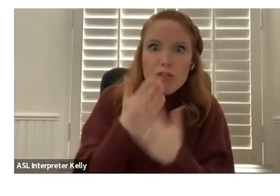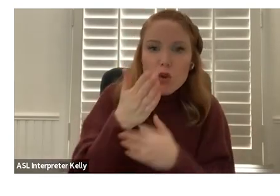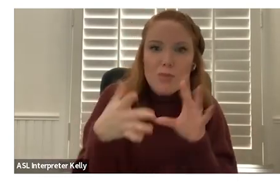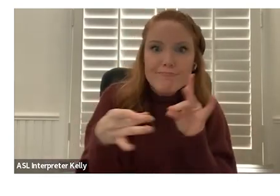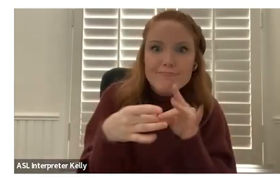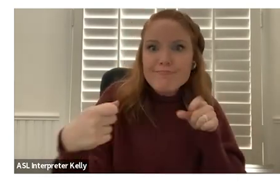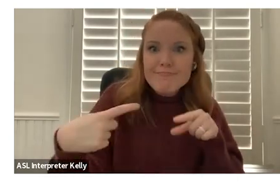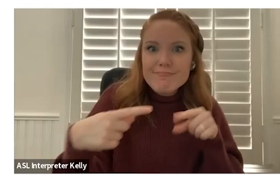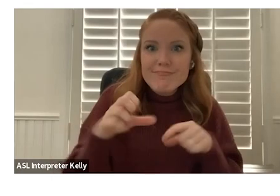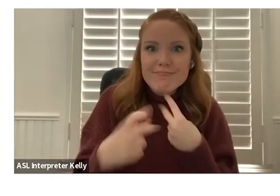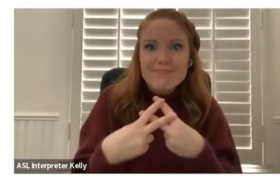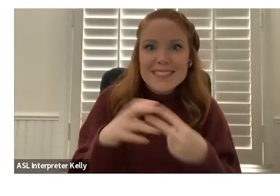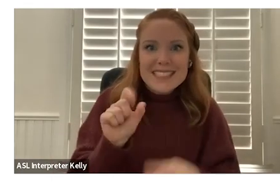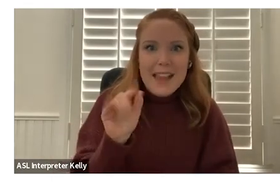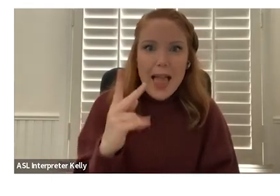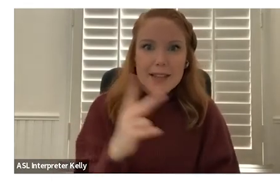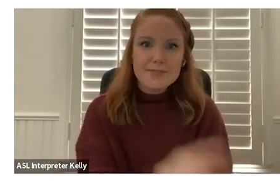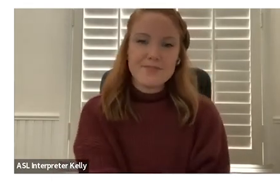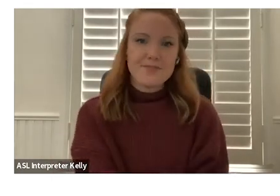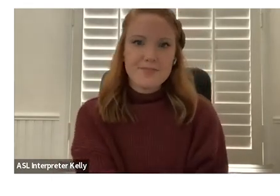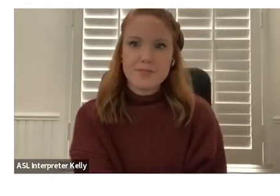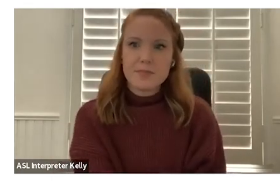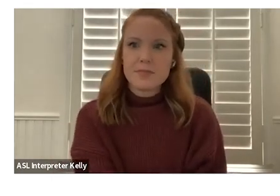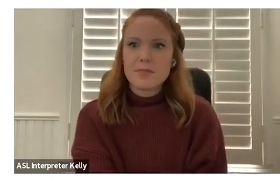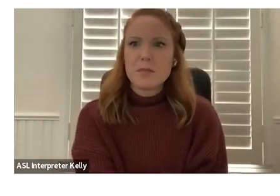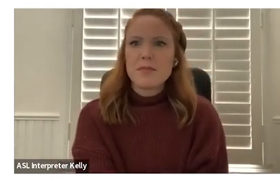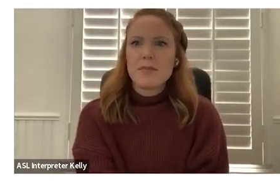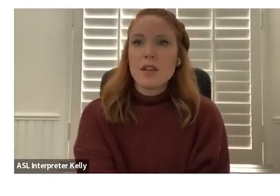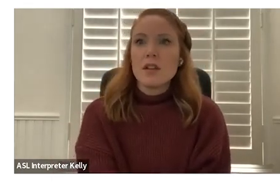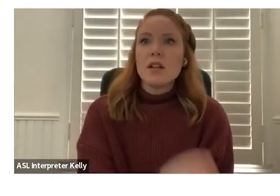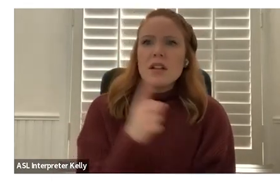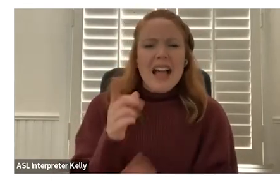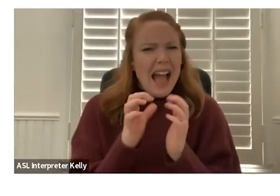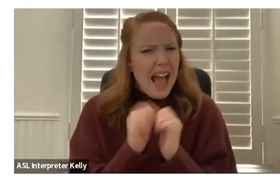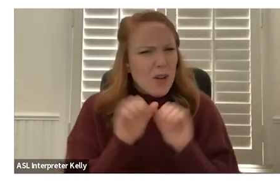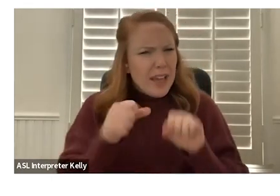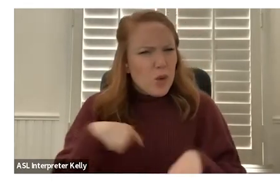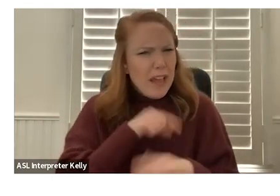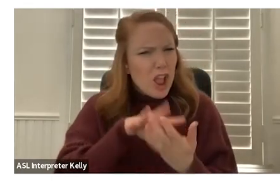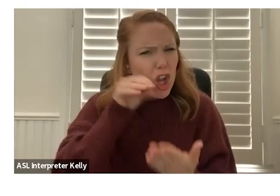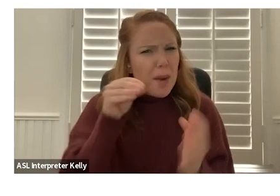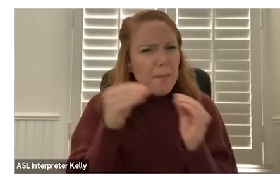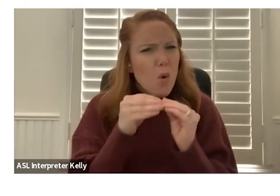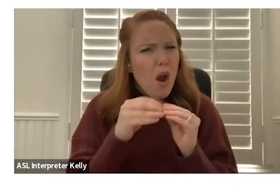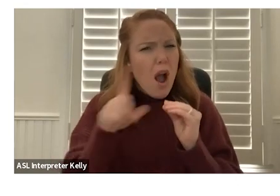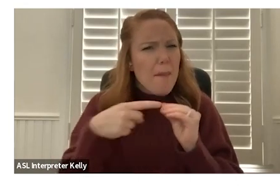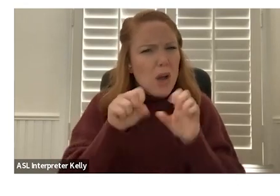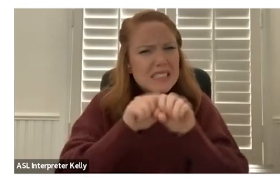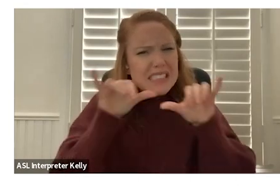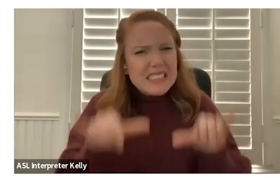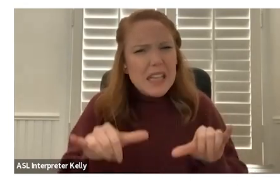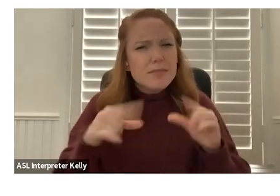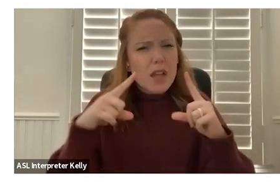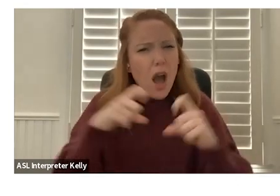think people often say in order to know where you're going, you have to know the history of where you've been. And